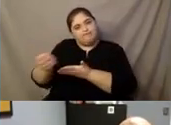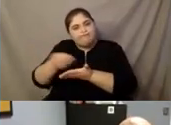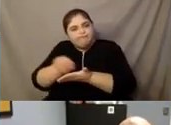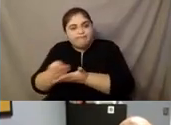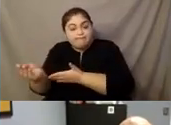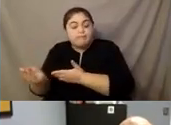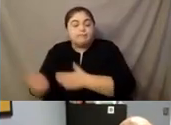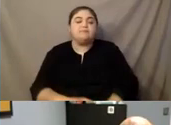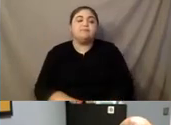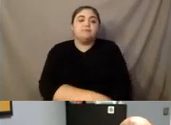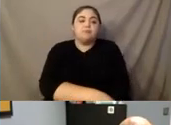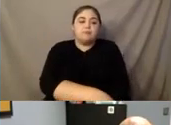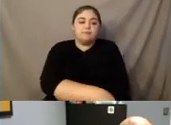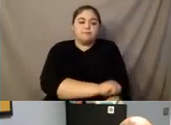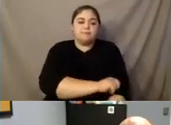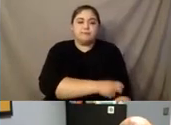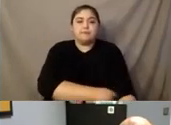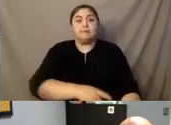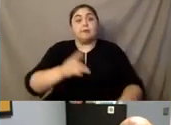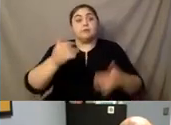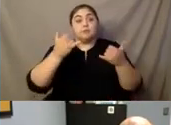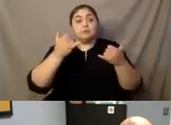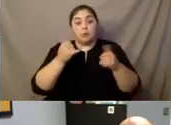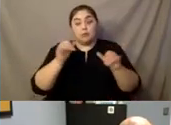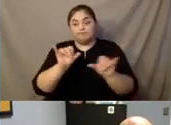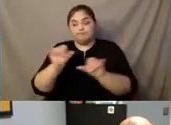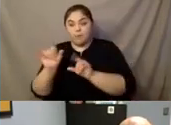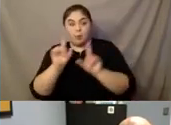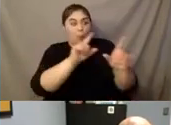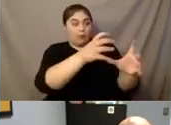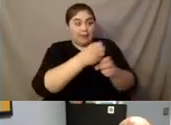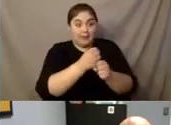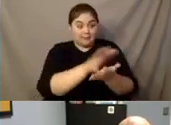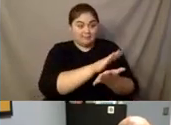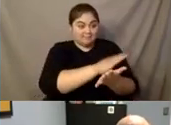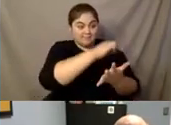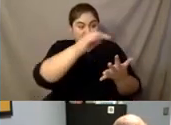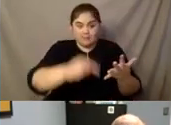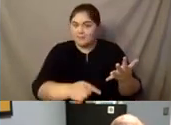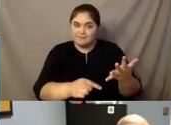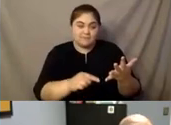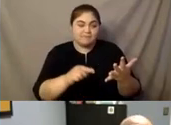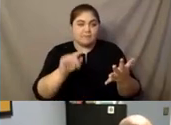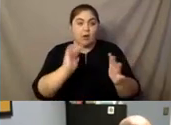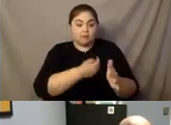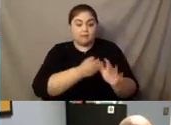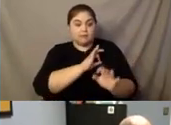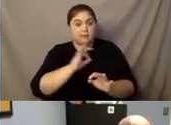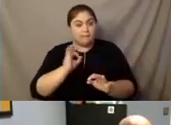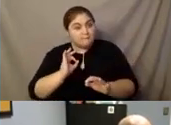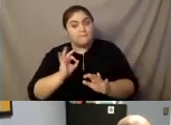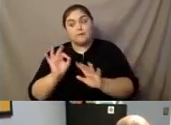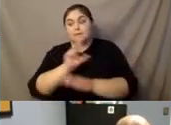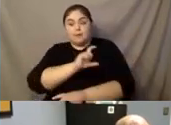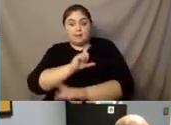similar to going out and actually getting these documents, our investigative staff, whether it's our agency or any of the police agencies,